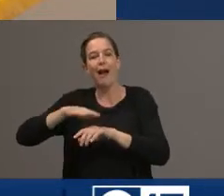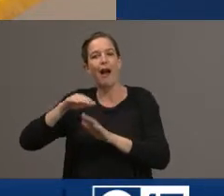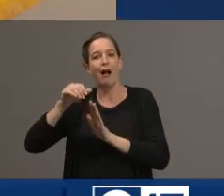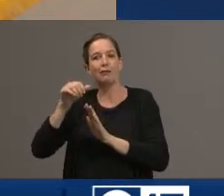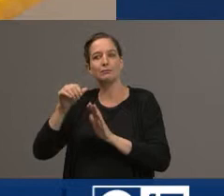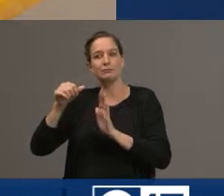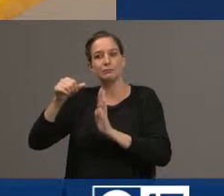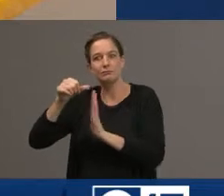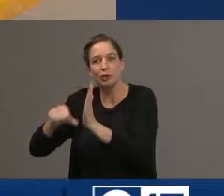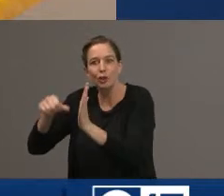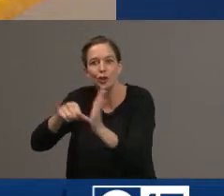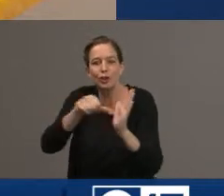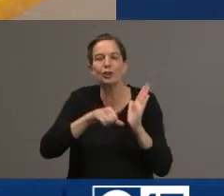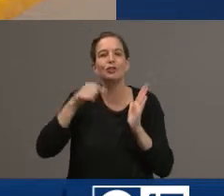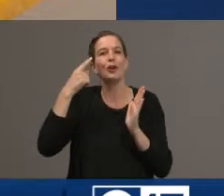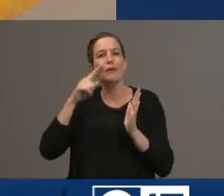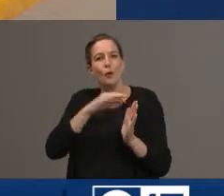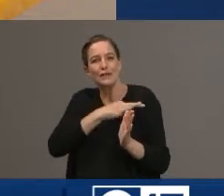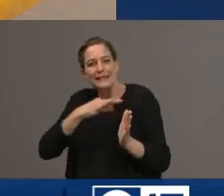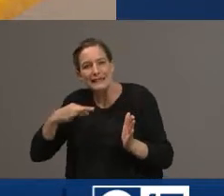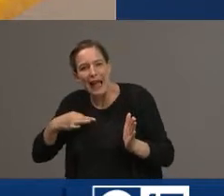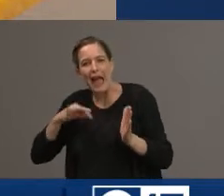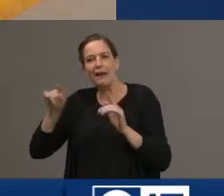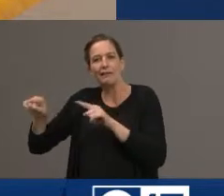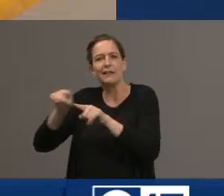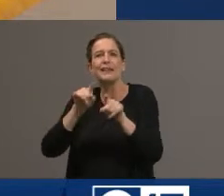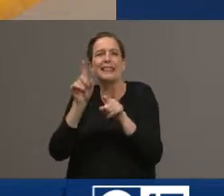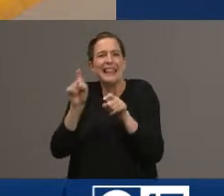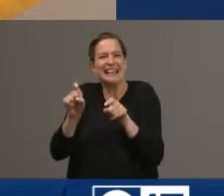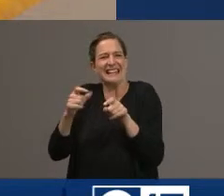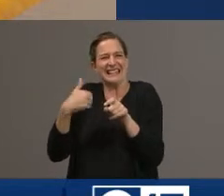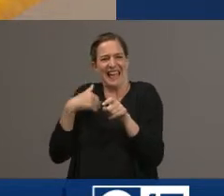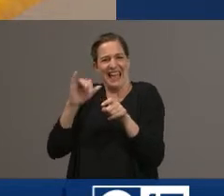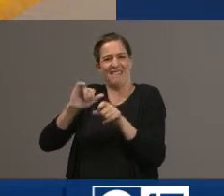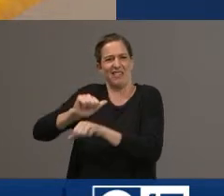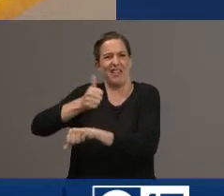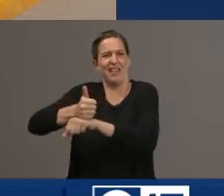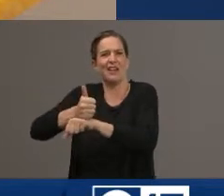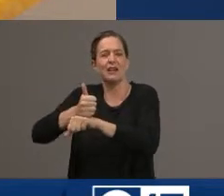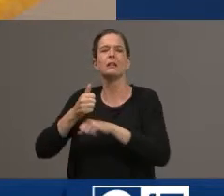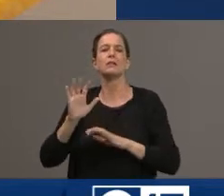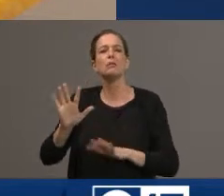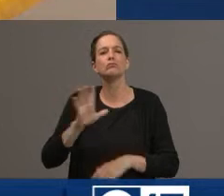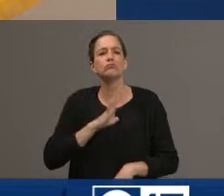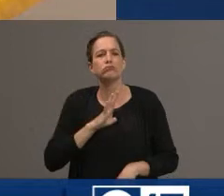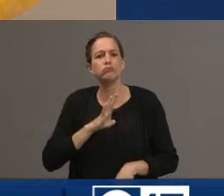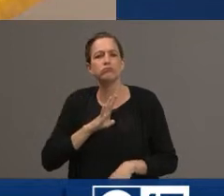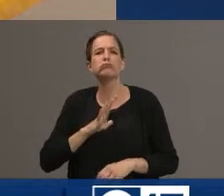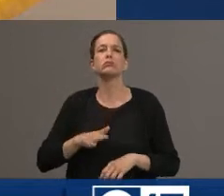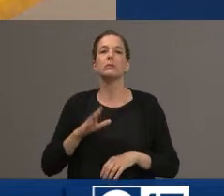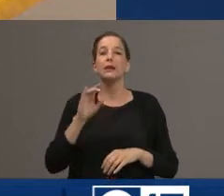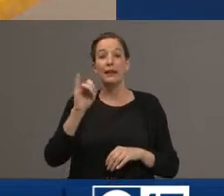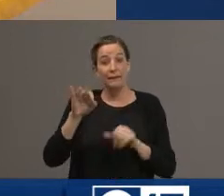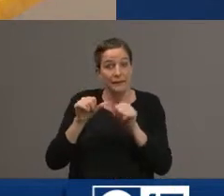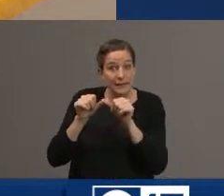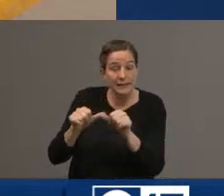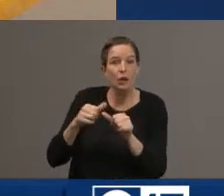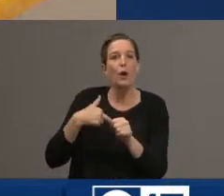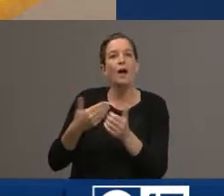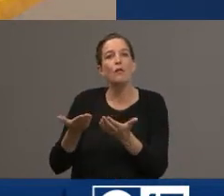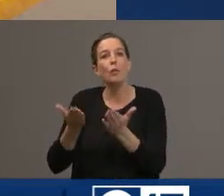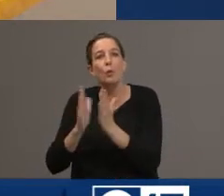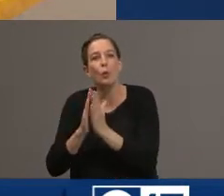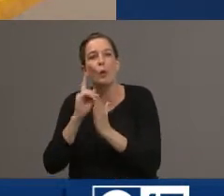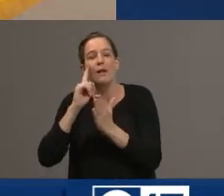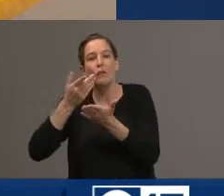in order to continue to function. So we are working with them. If they have individual resource requests,